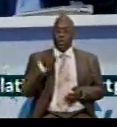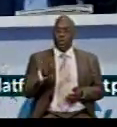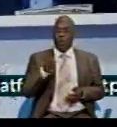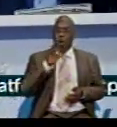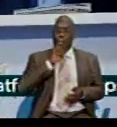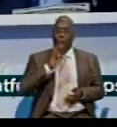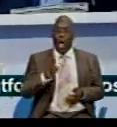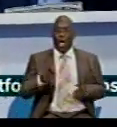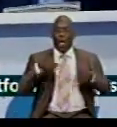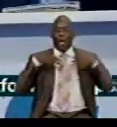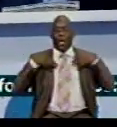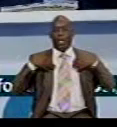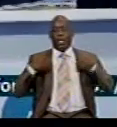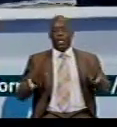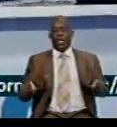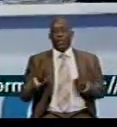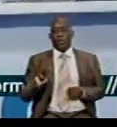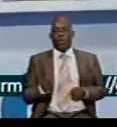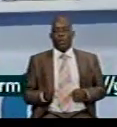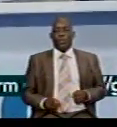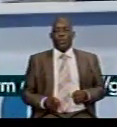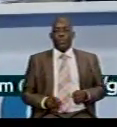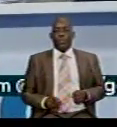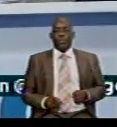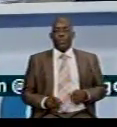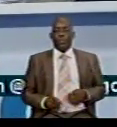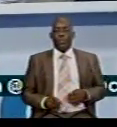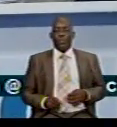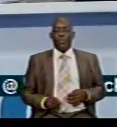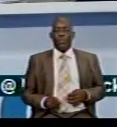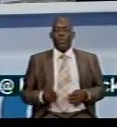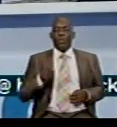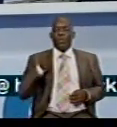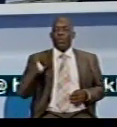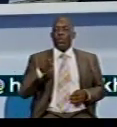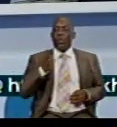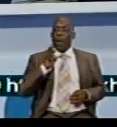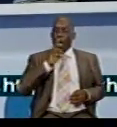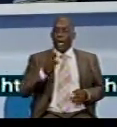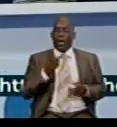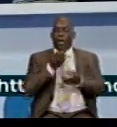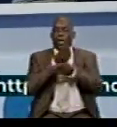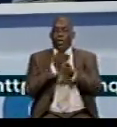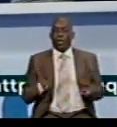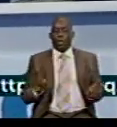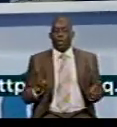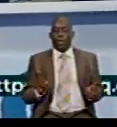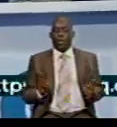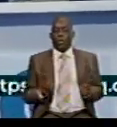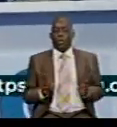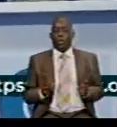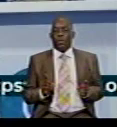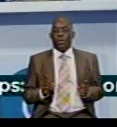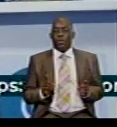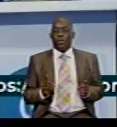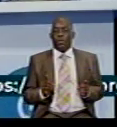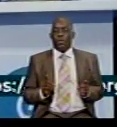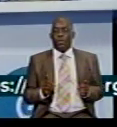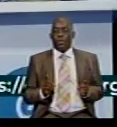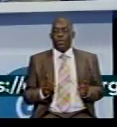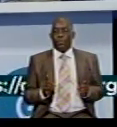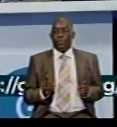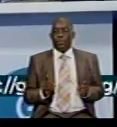You are healed. You are delivered. Vous êtes guéri, vous êtes délivré.